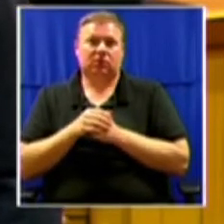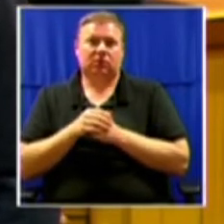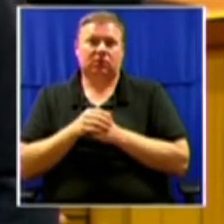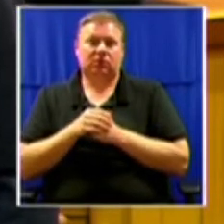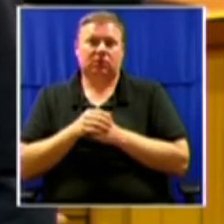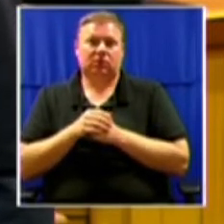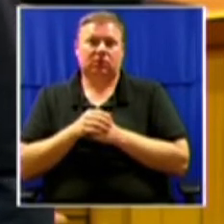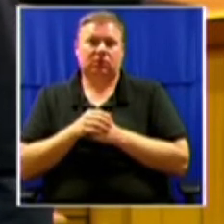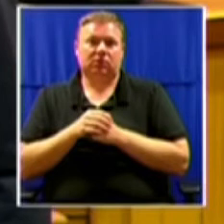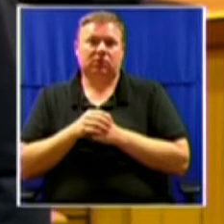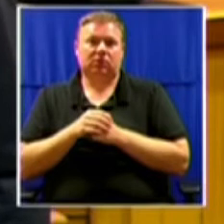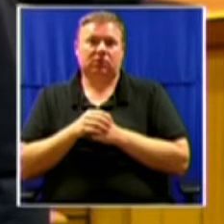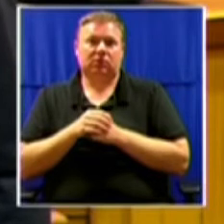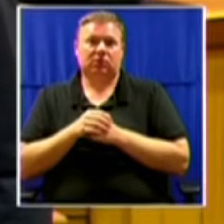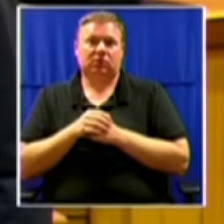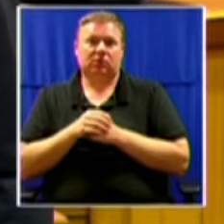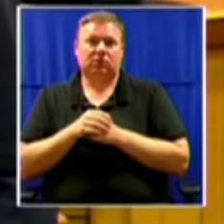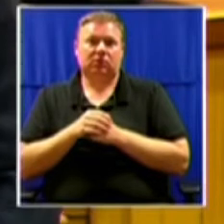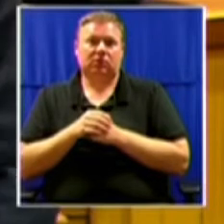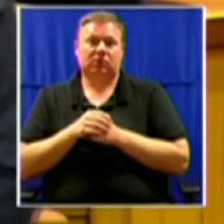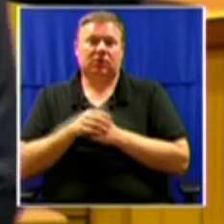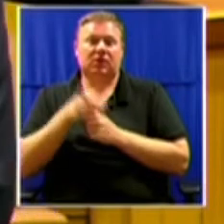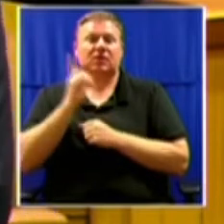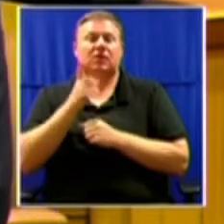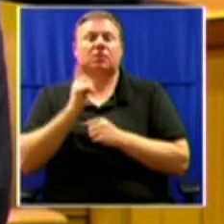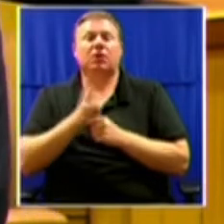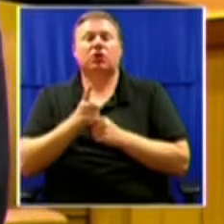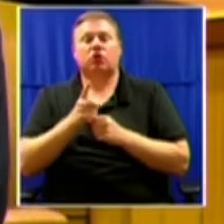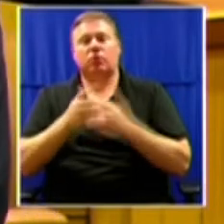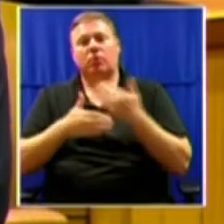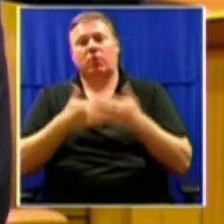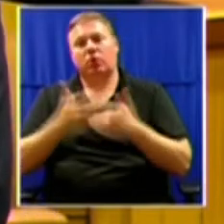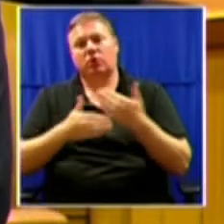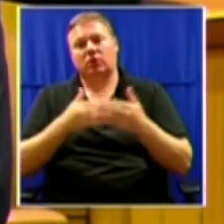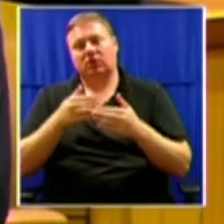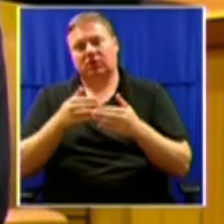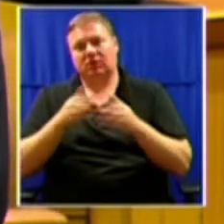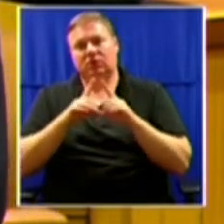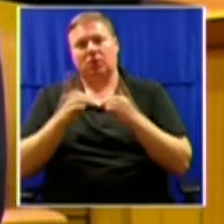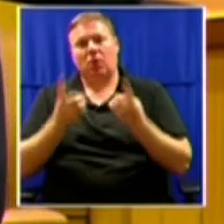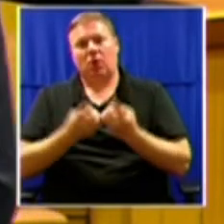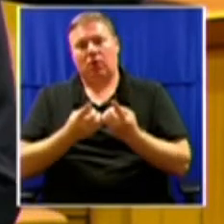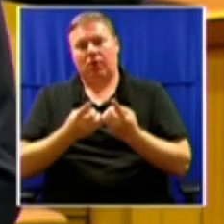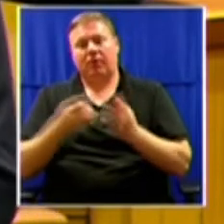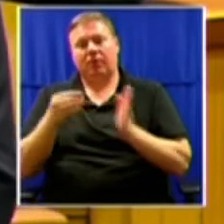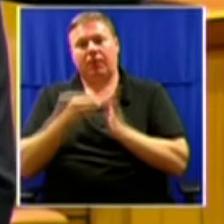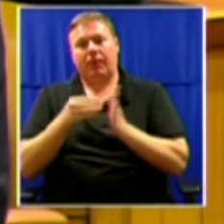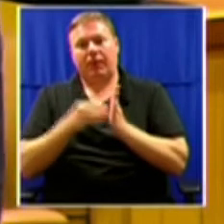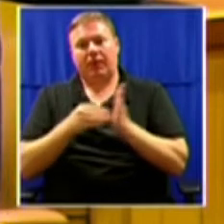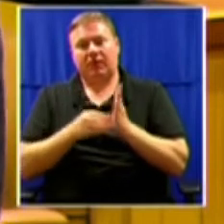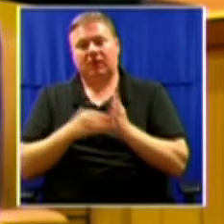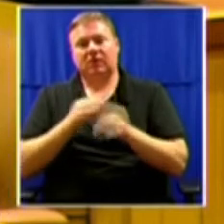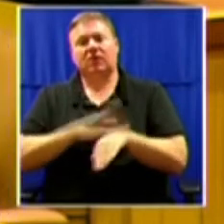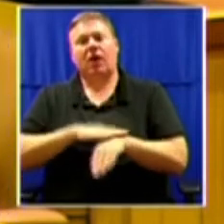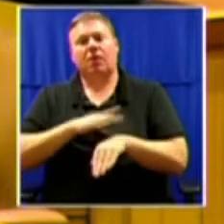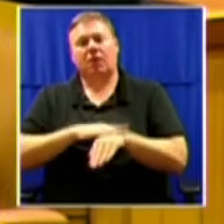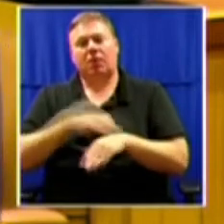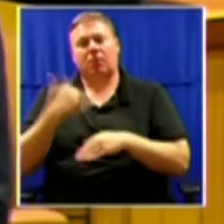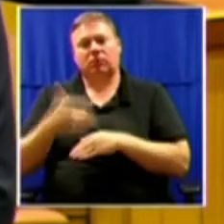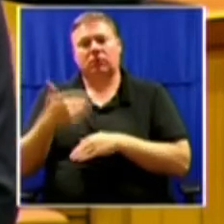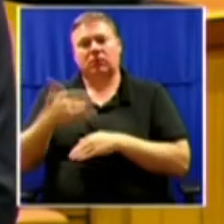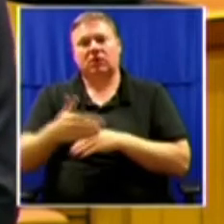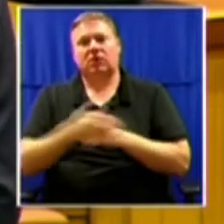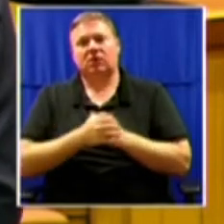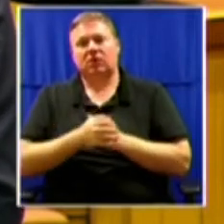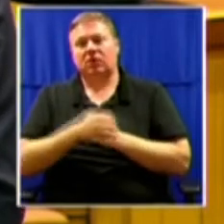discovered, the disciplinary processes of the departments kicks in. And from time to time, we show no mercy